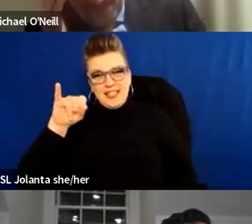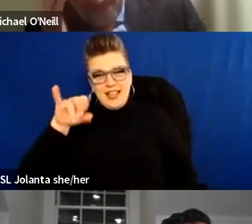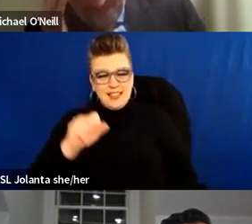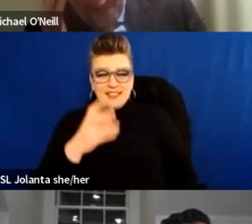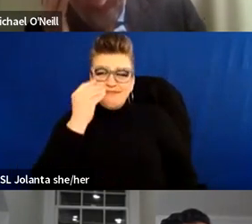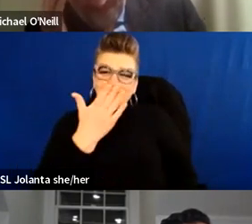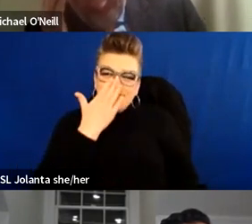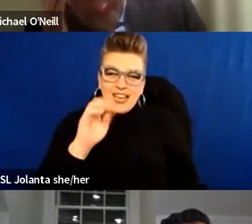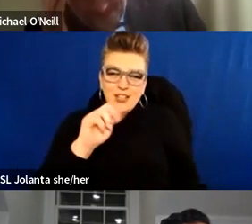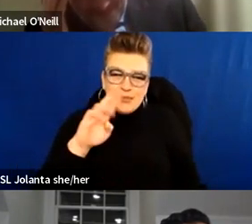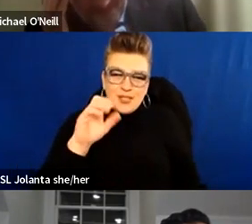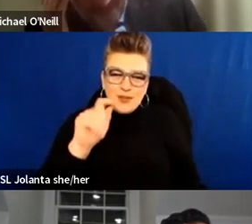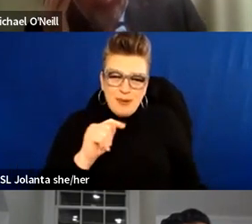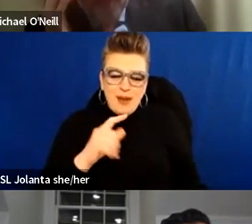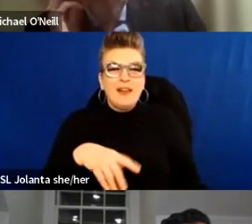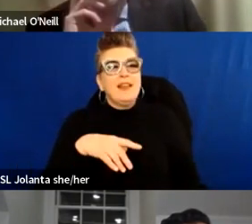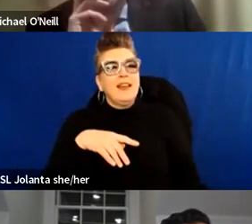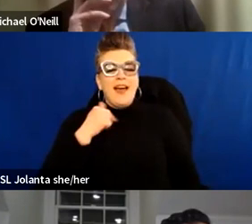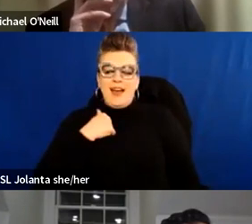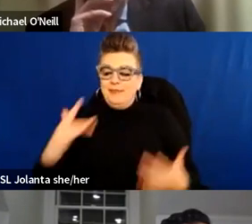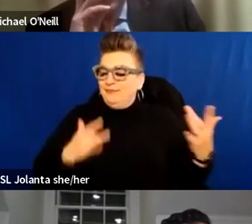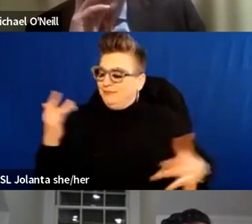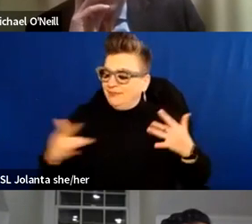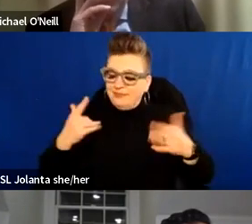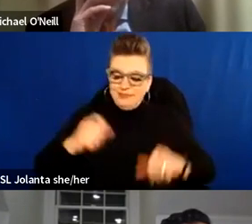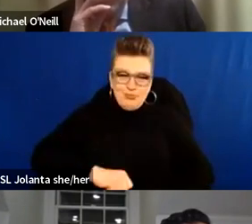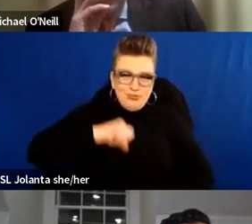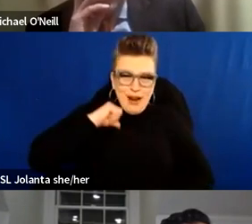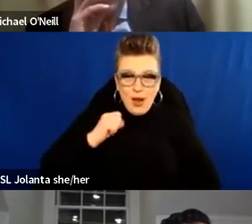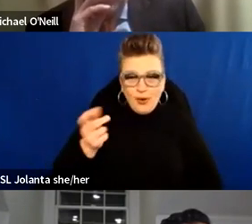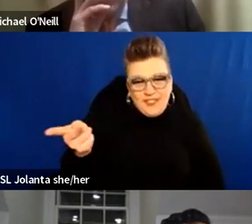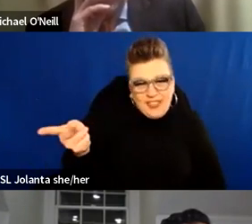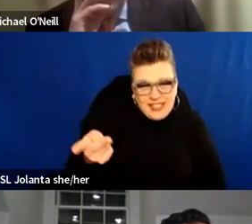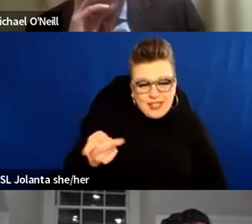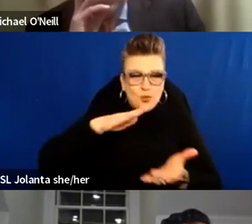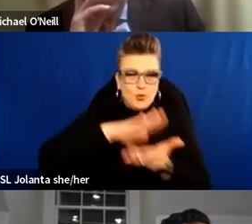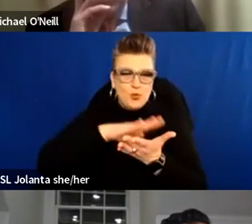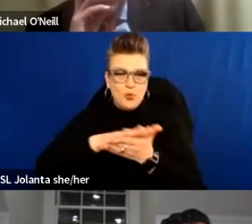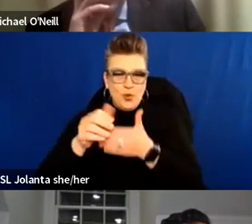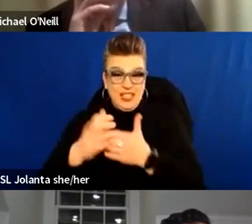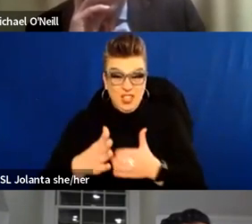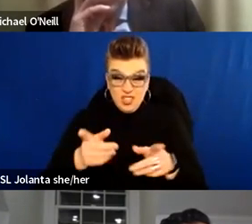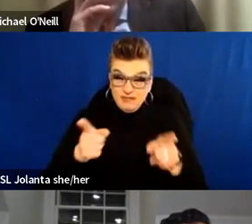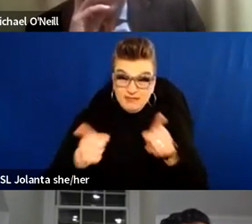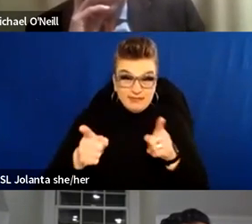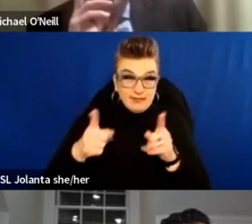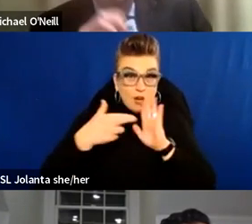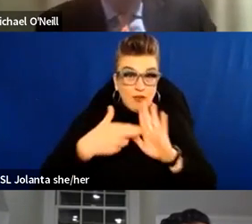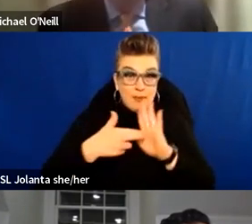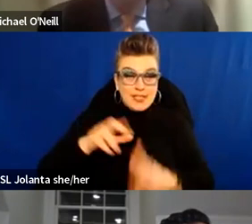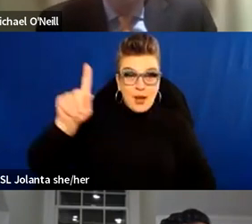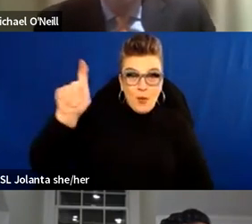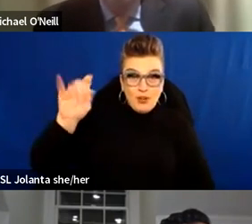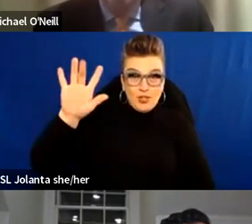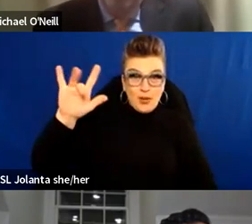so proud of these two school leaders they represent 125 school leaders who